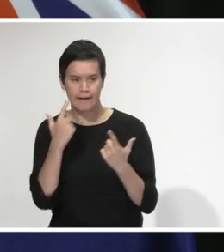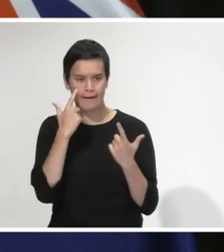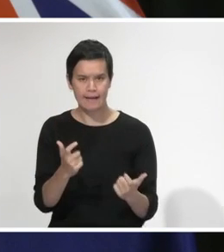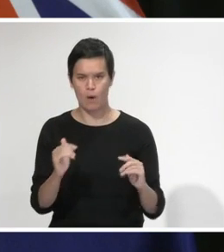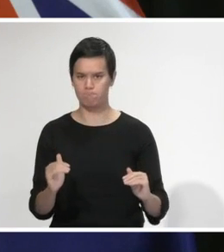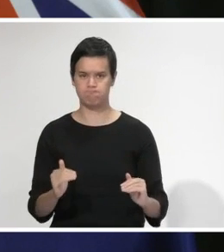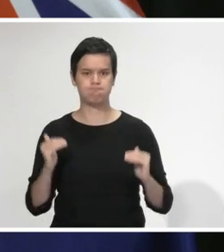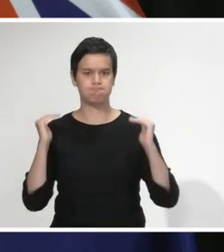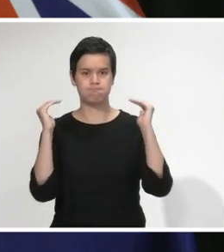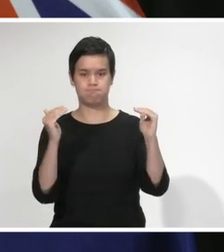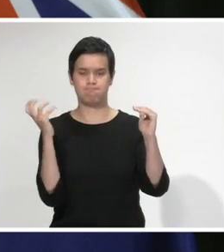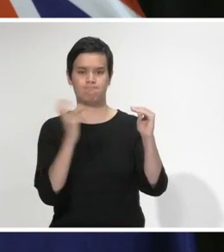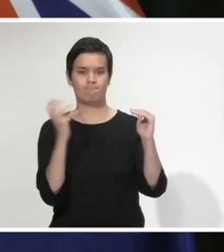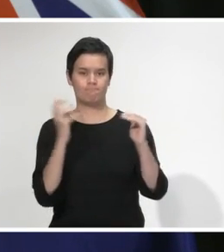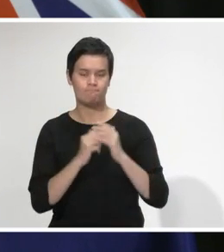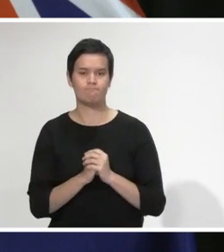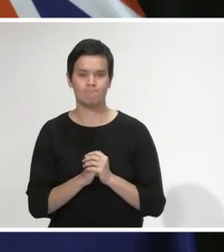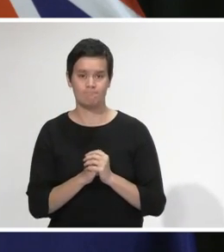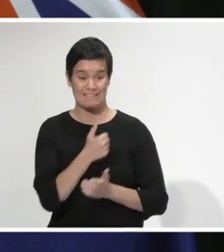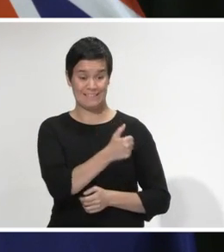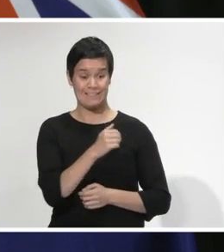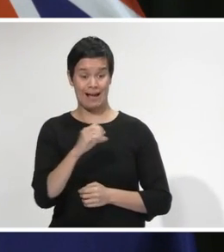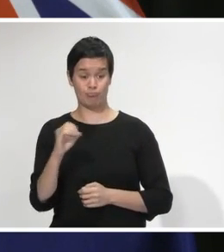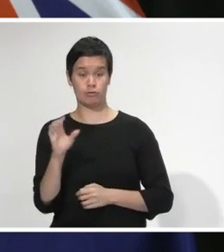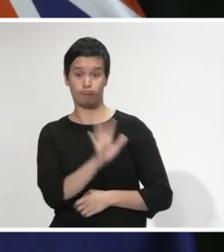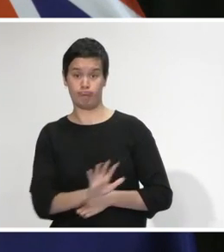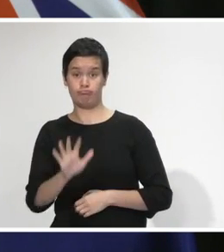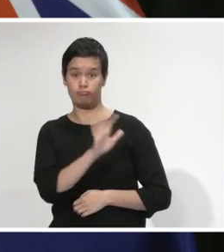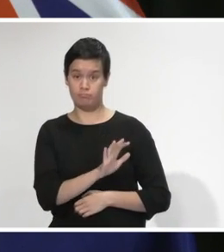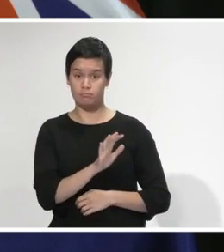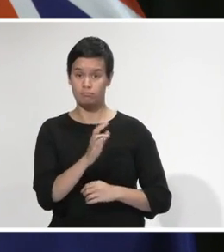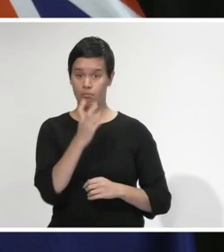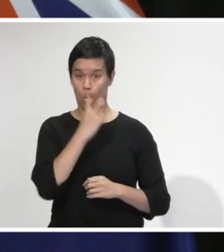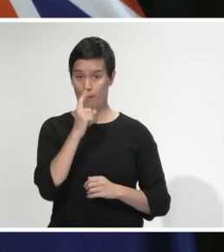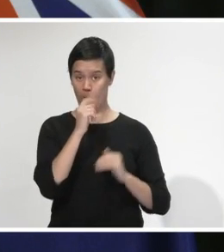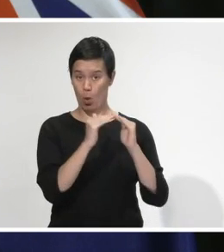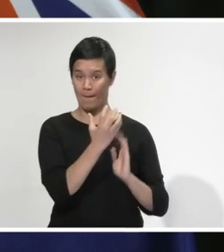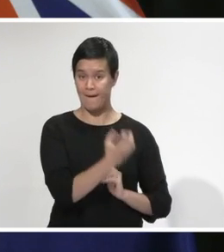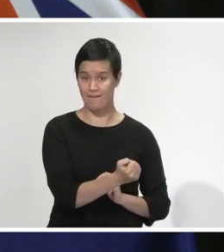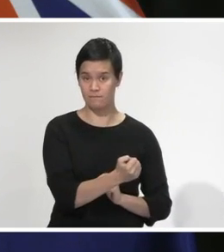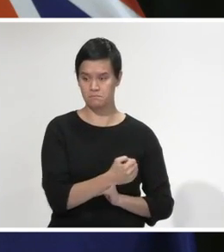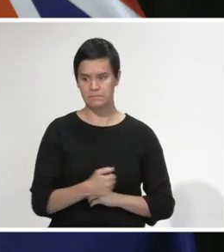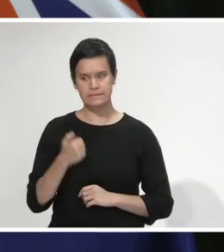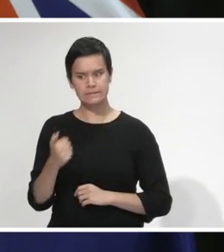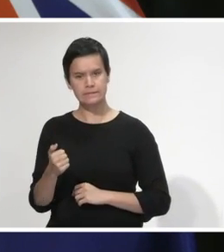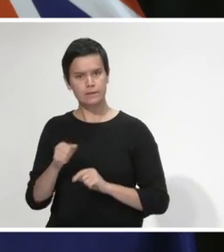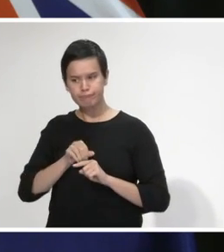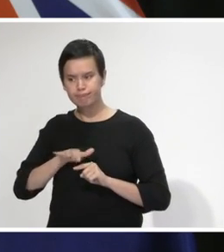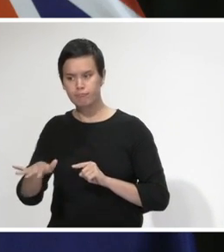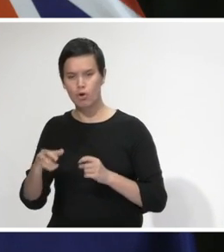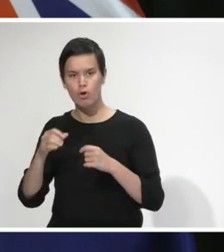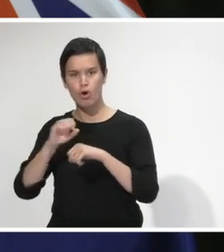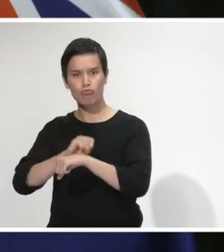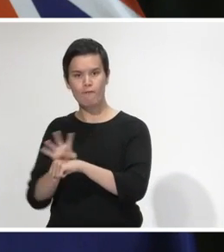relatively few of our facilities affected by this virus, in quite a stark contrast to many other countries, I think